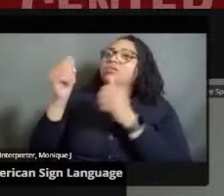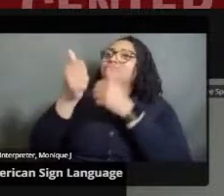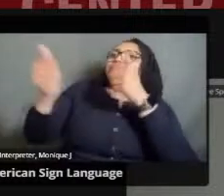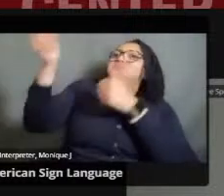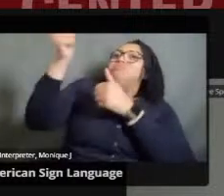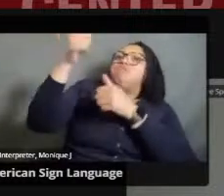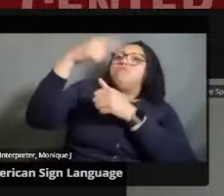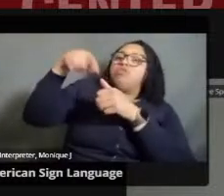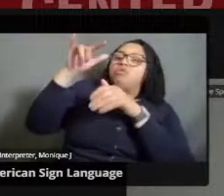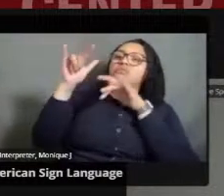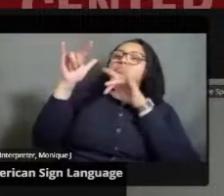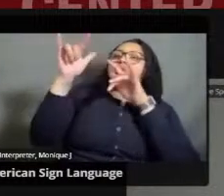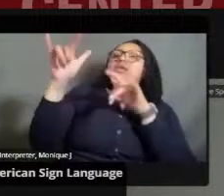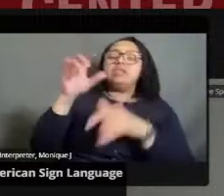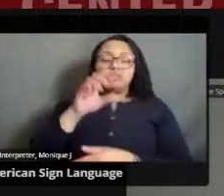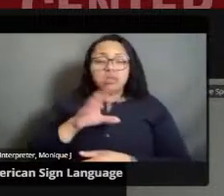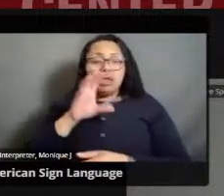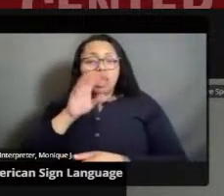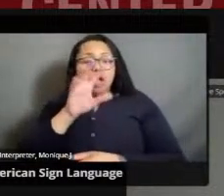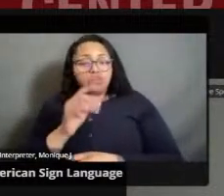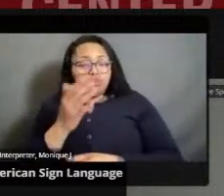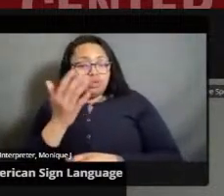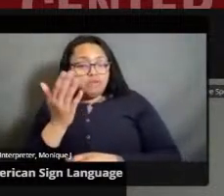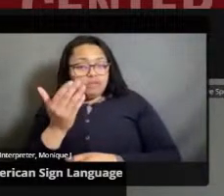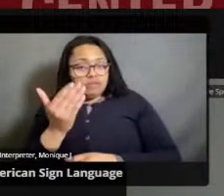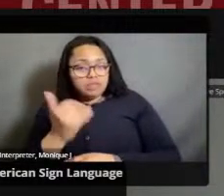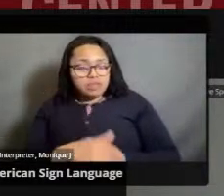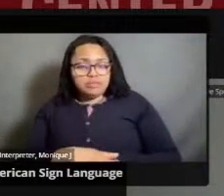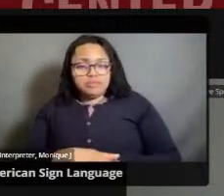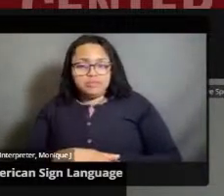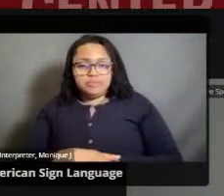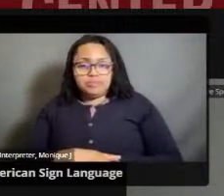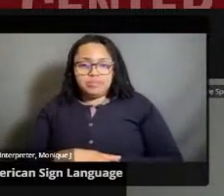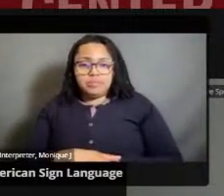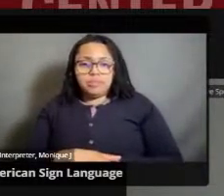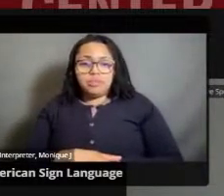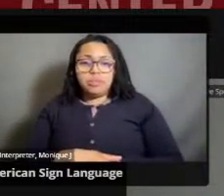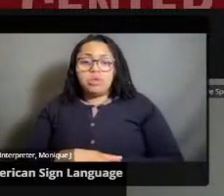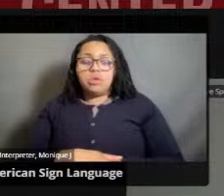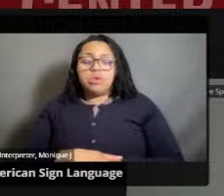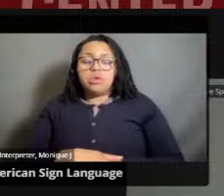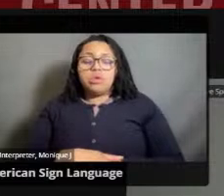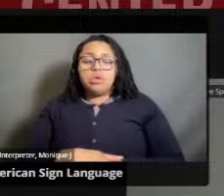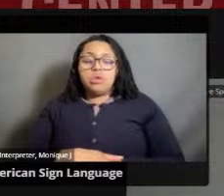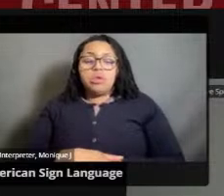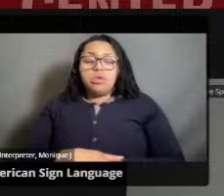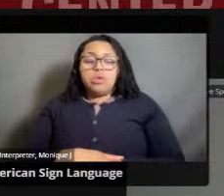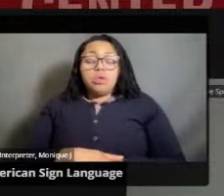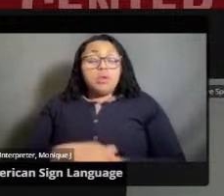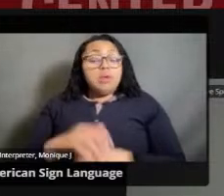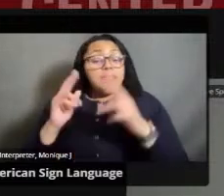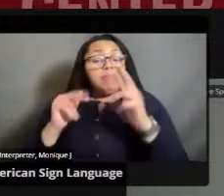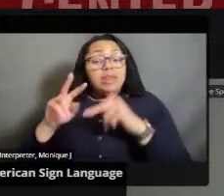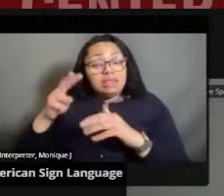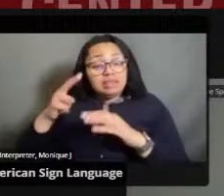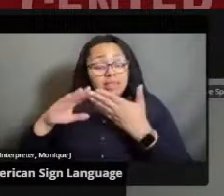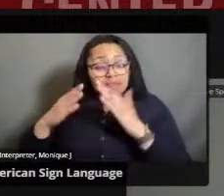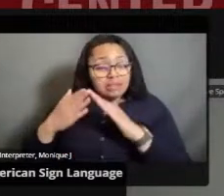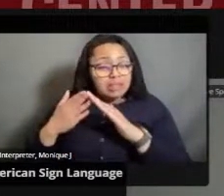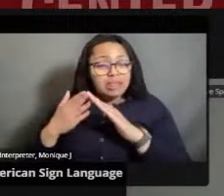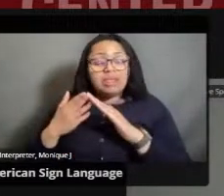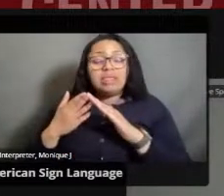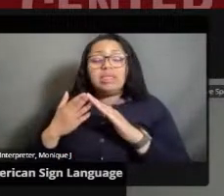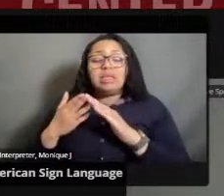October 15th. We are above building a second city. Doctors without patients or blood, professors